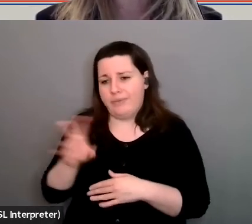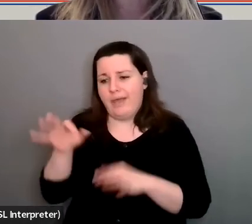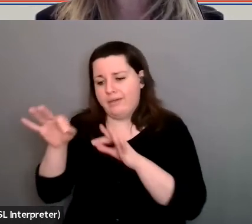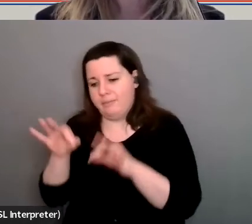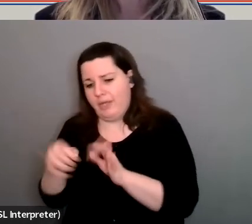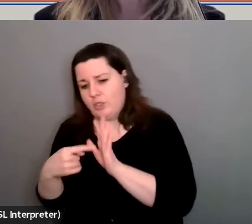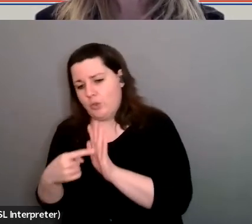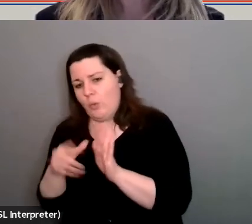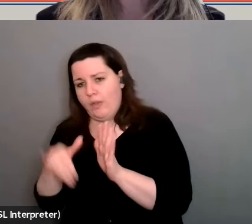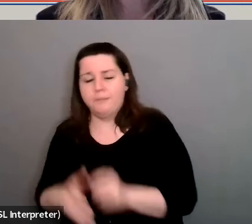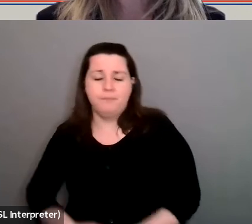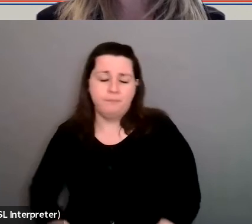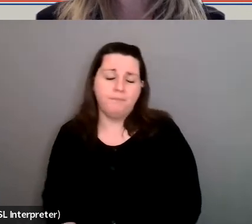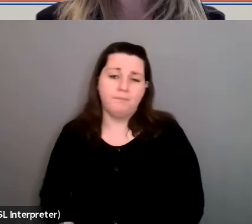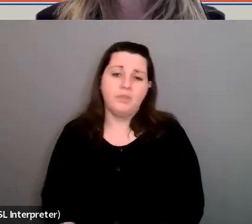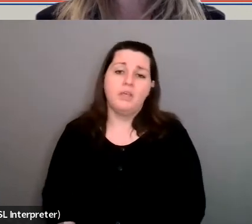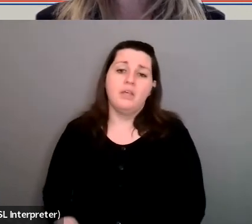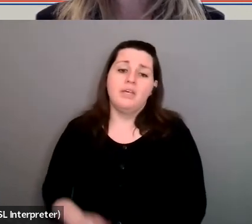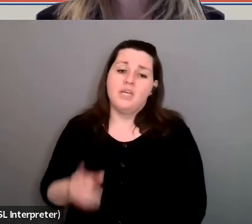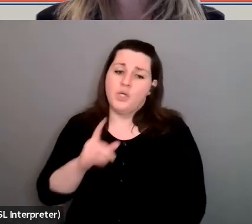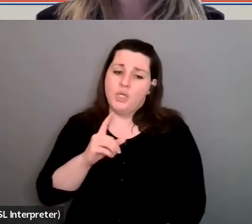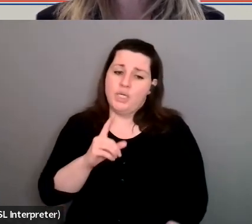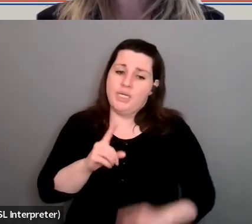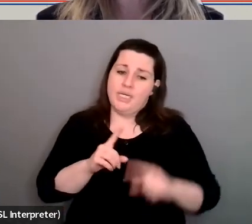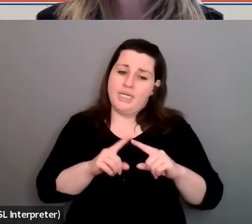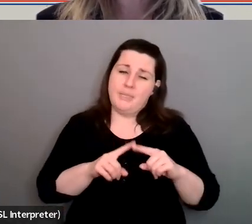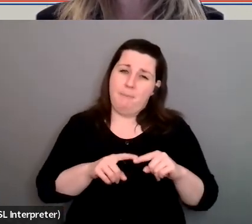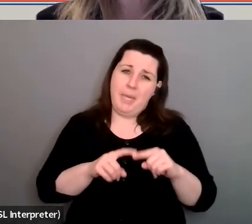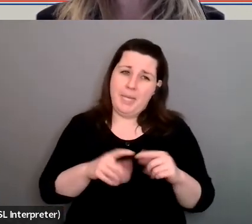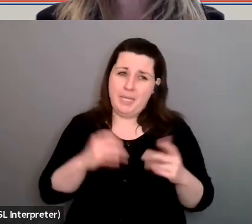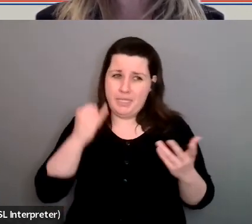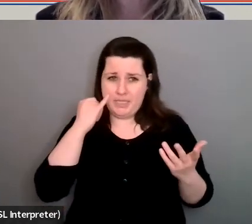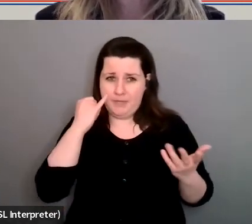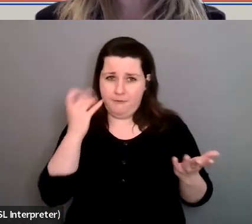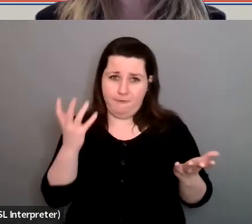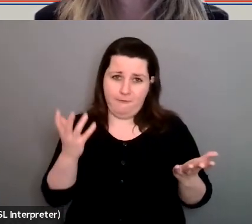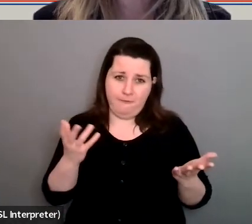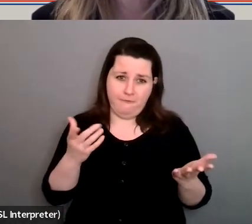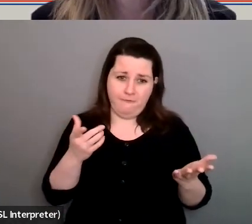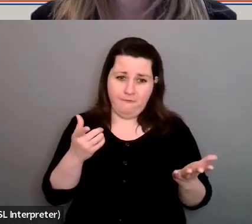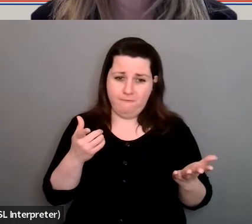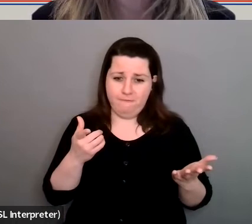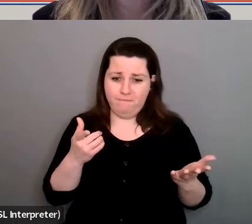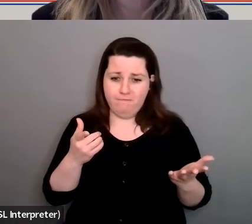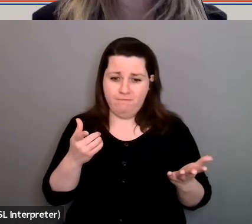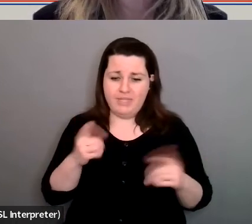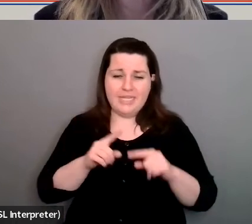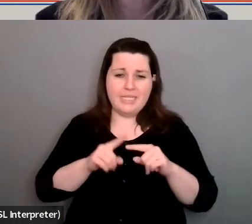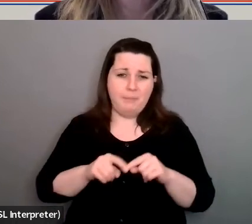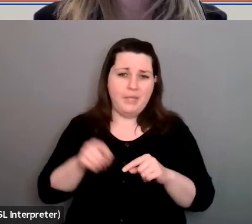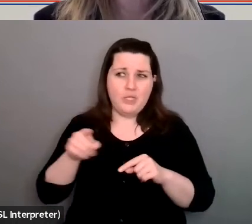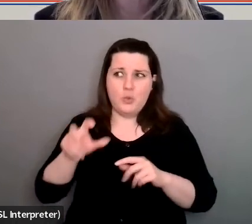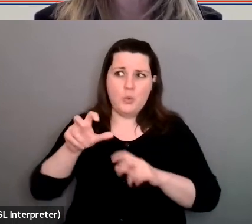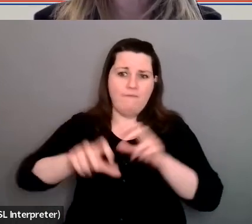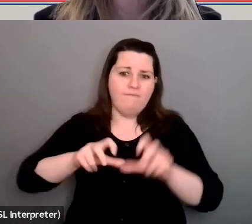program material. They depend a little bit on whether or not you're in, it depends on what you're invested in. So it's